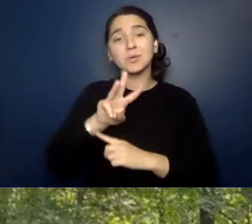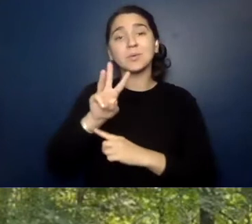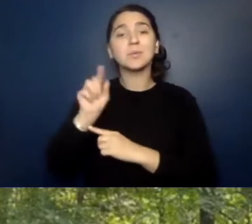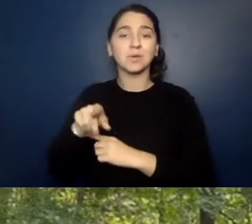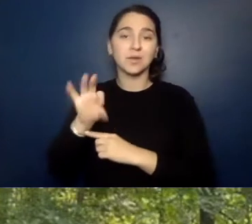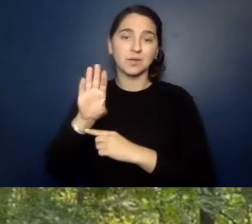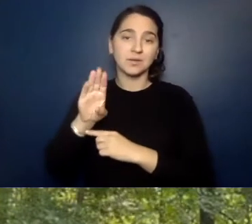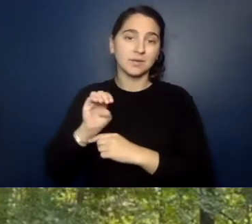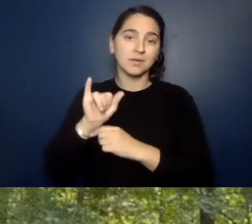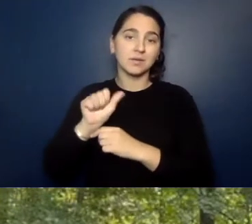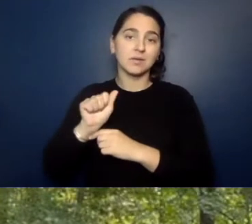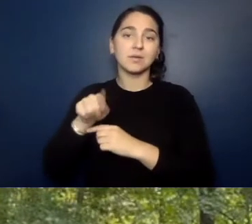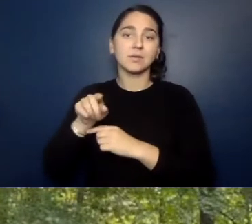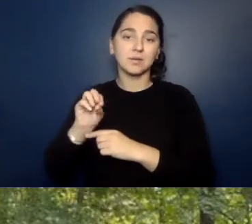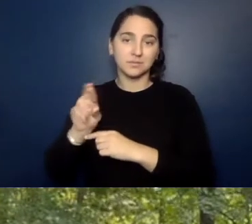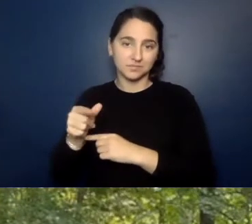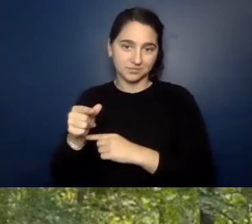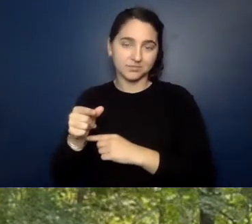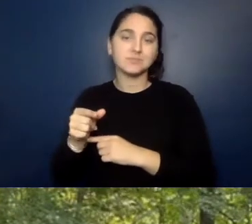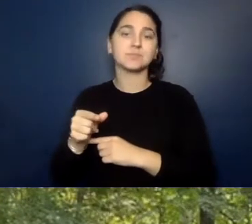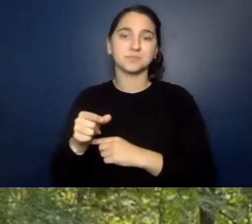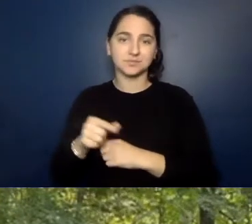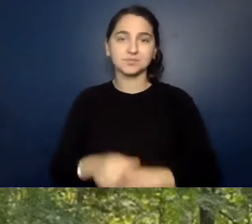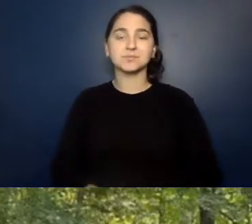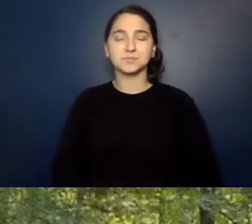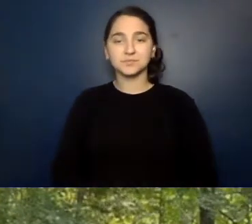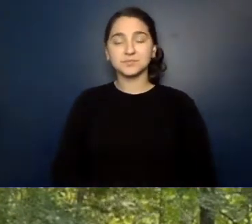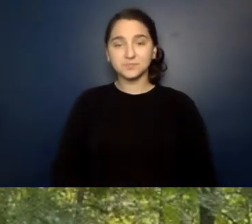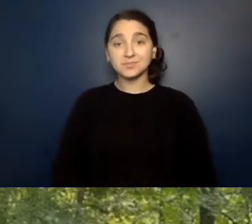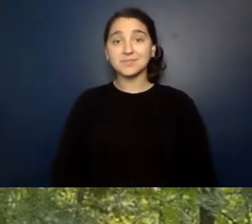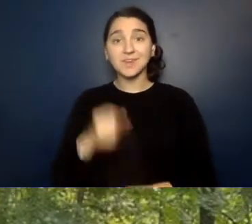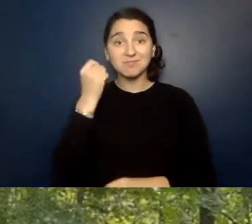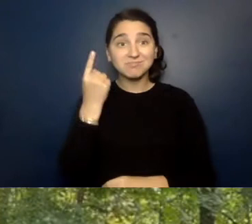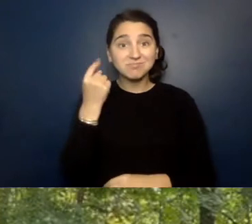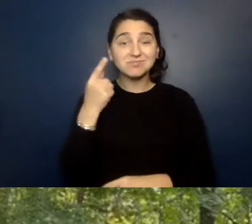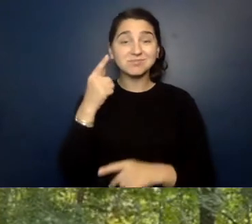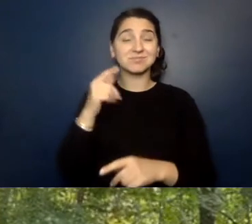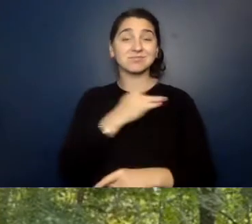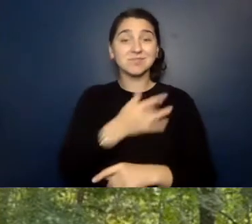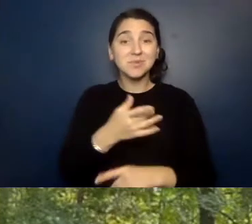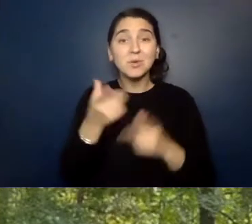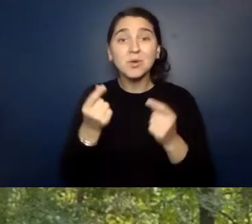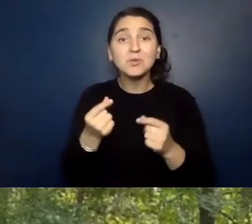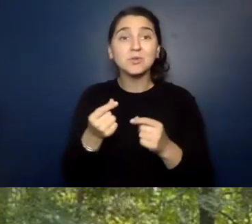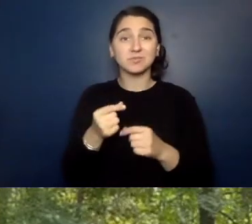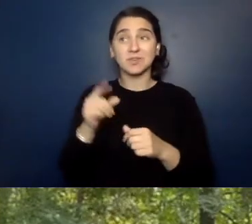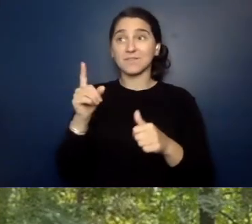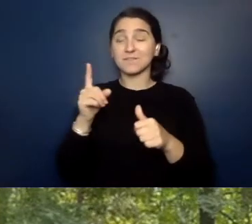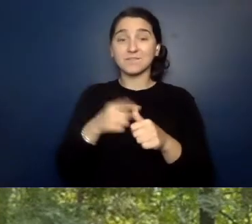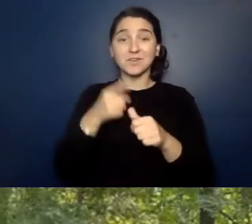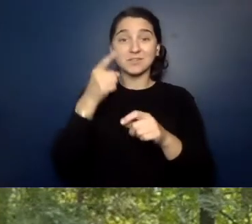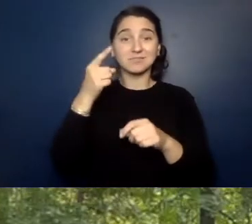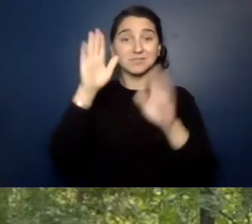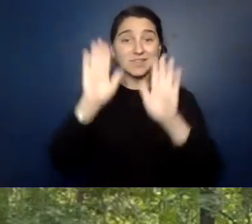fbcia.org. As is our custom, on the first Sunday of the month, we share in the Lord's Supper. So if you need to take a moment now